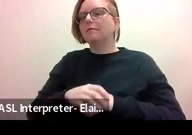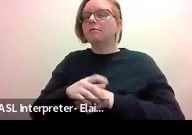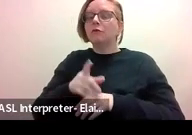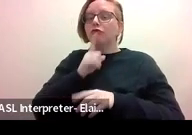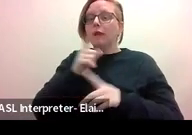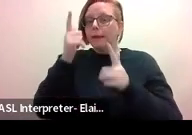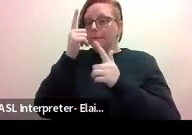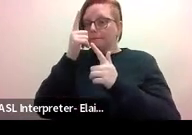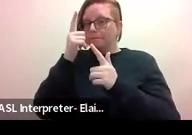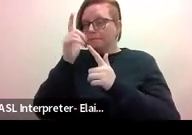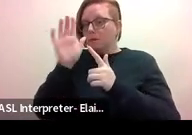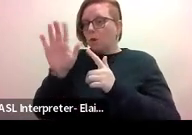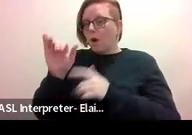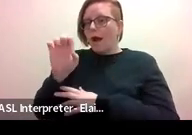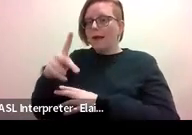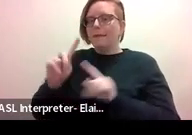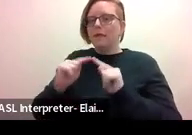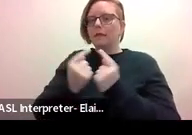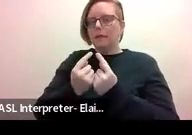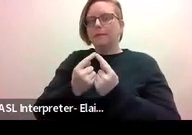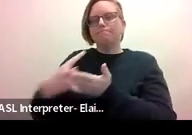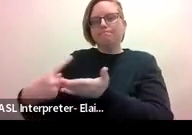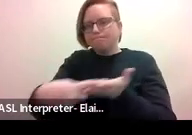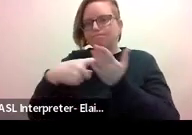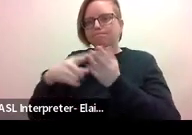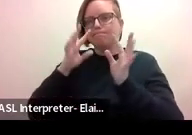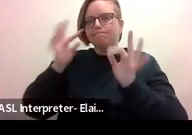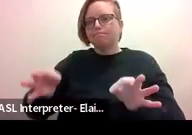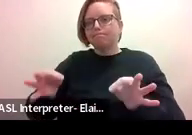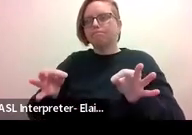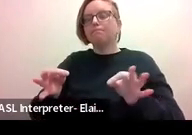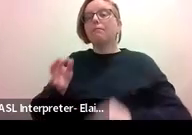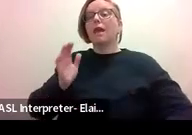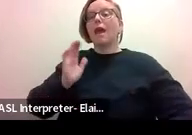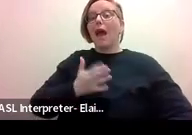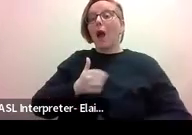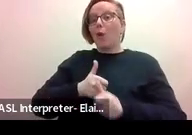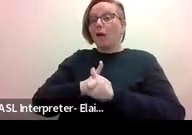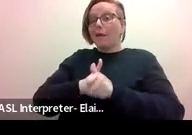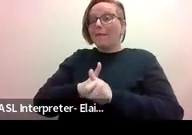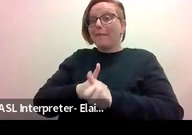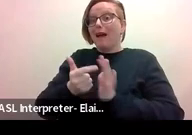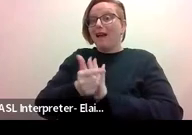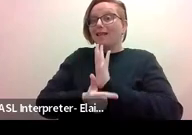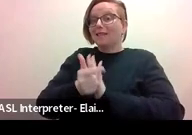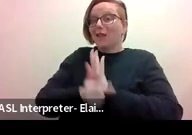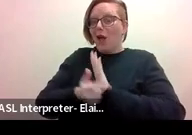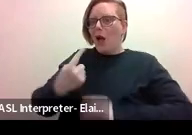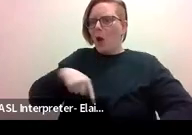For our lens of compliance, we are not digging into whether it is functional or